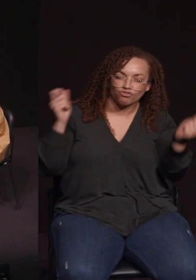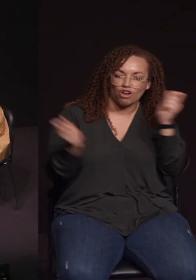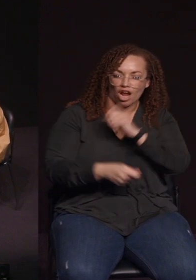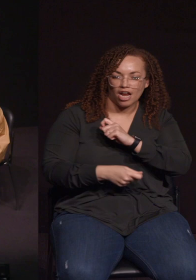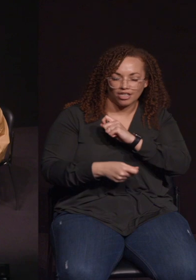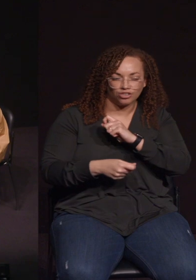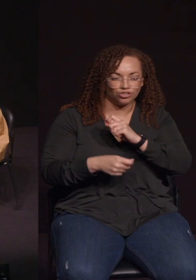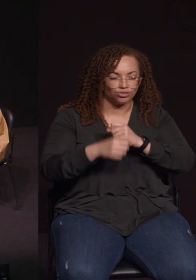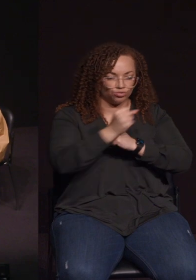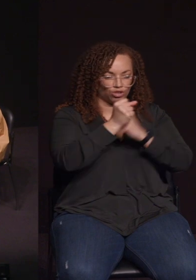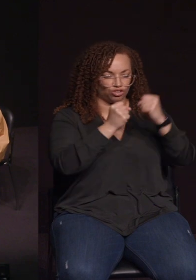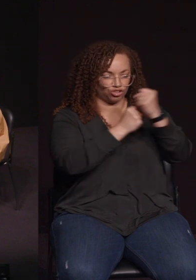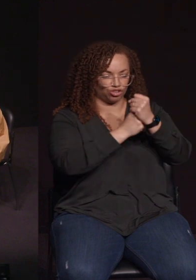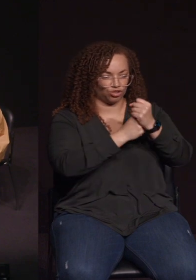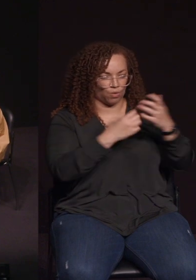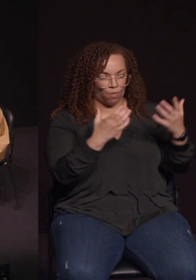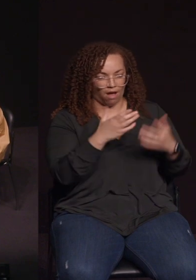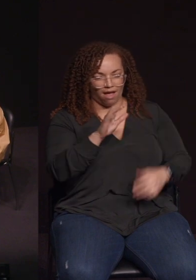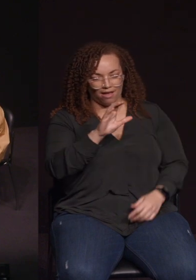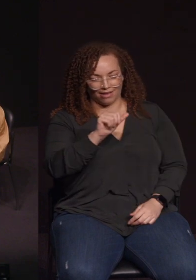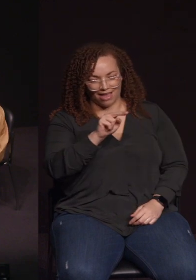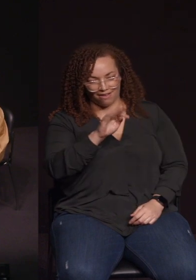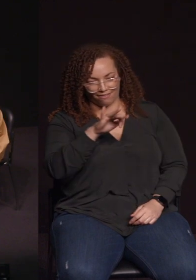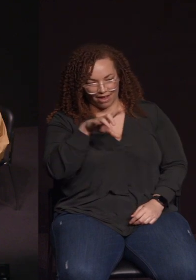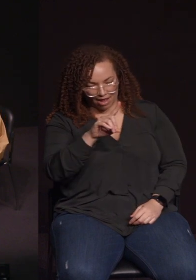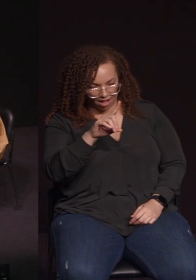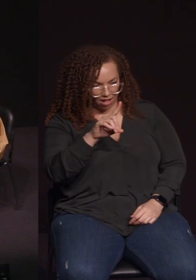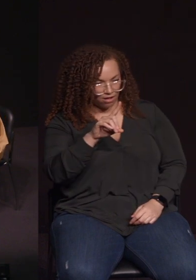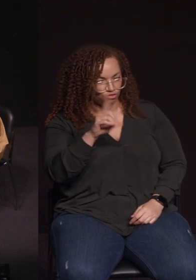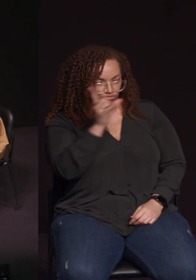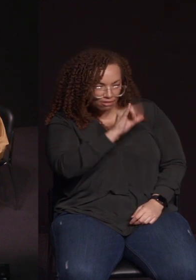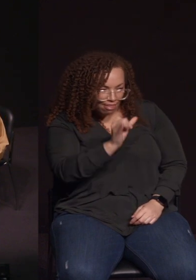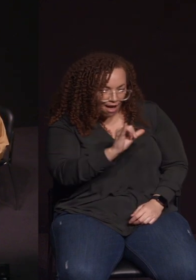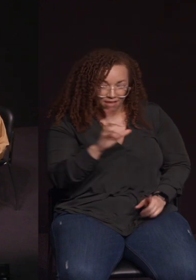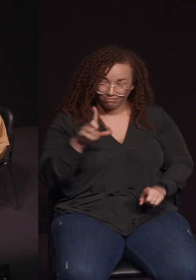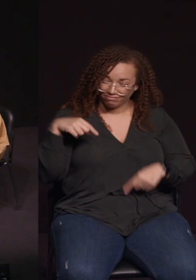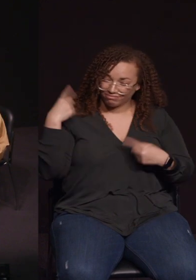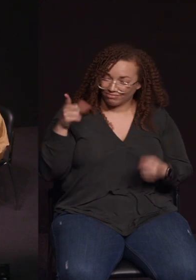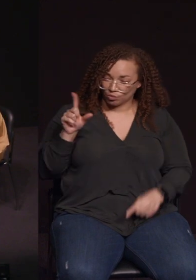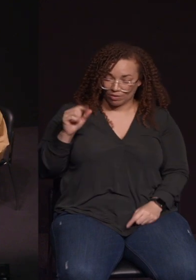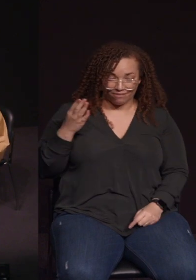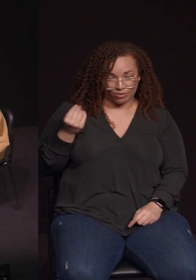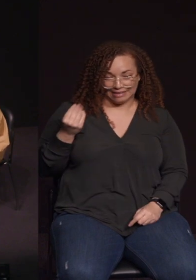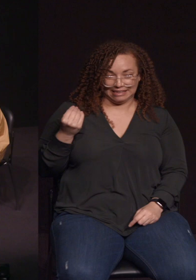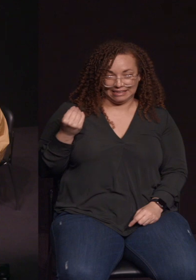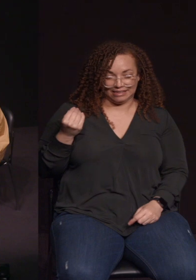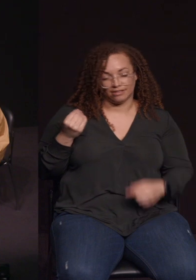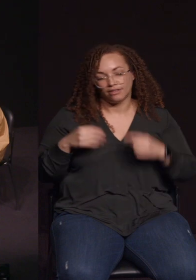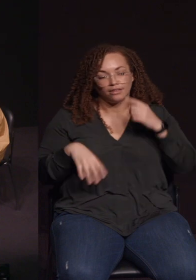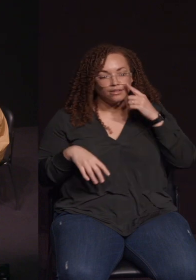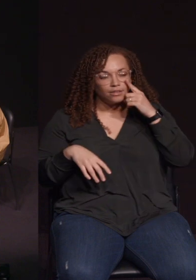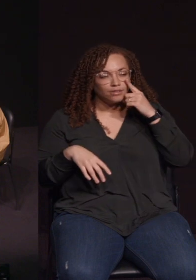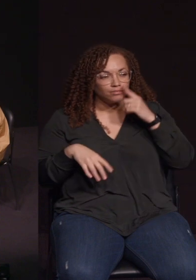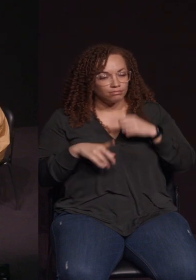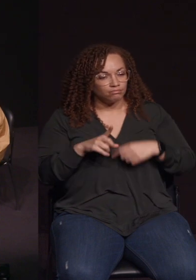Canefield since 2014. Right. And particularly, y'all have put together a petition, right, to the